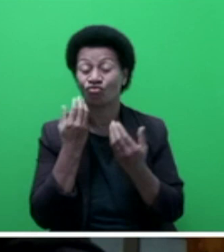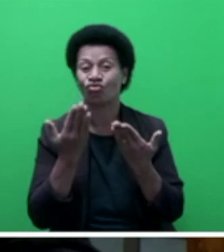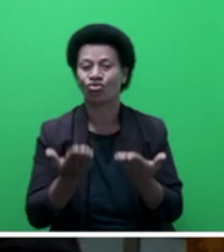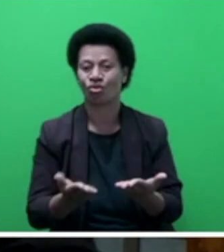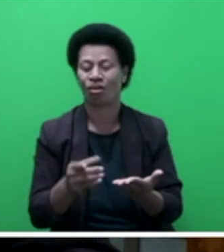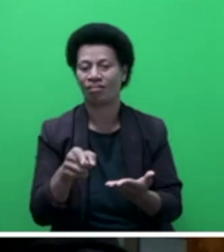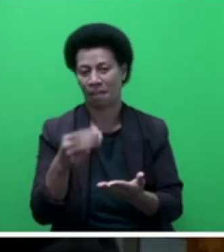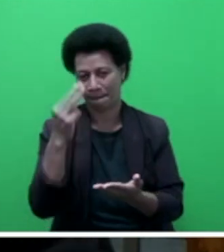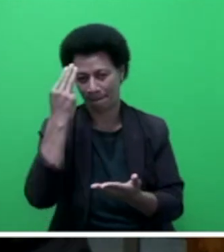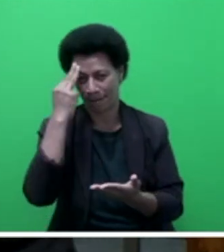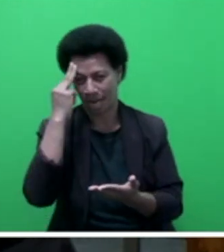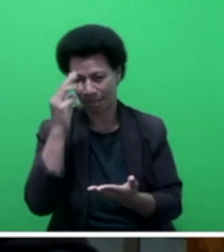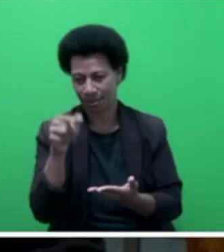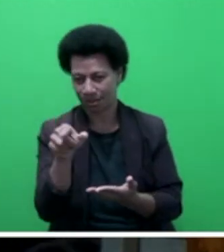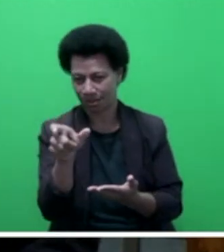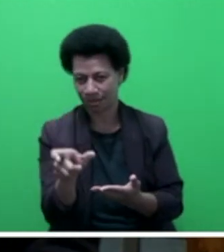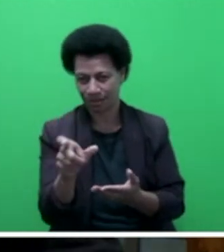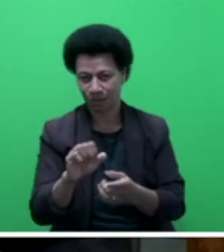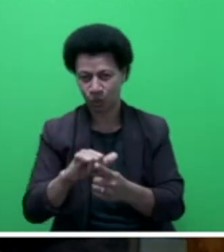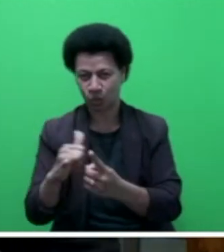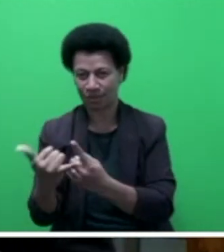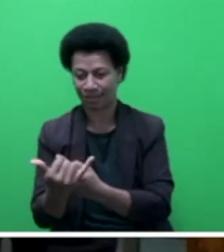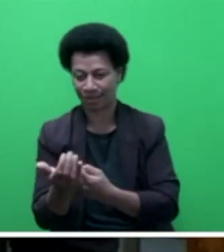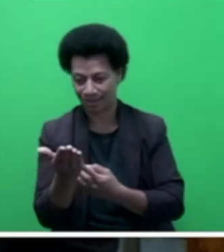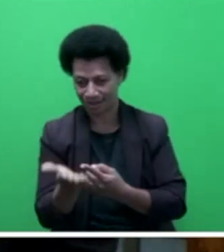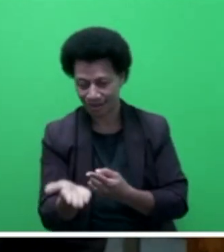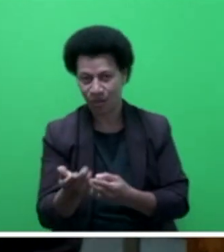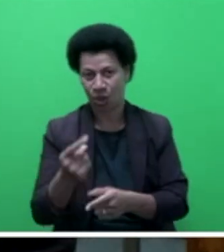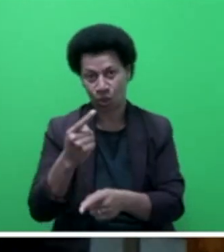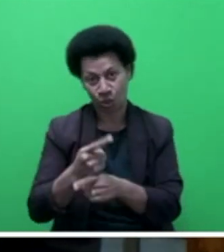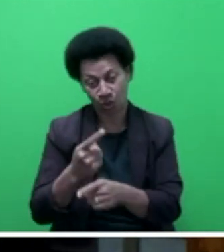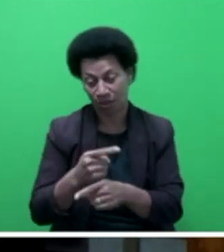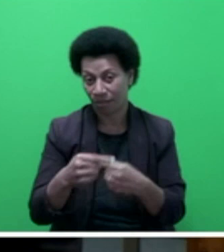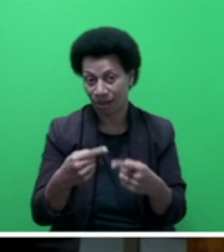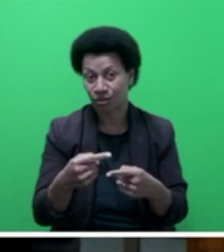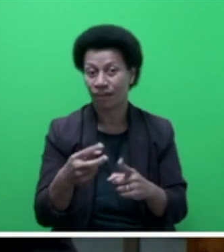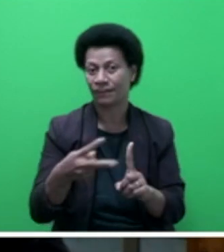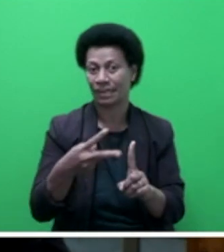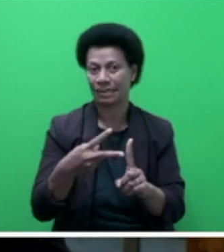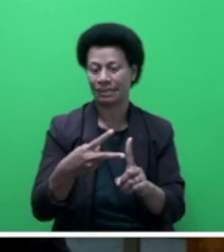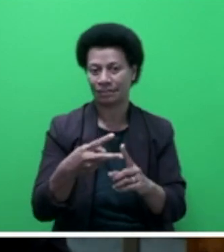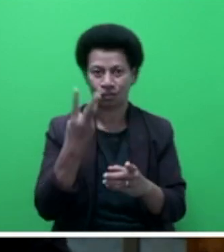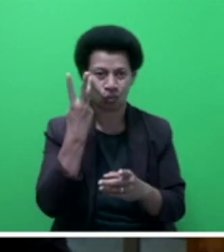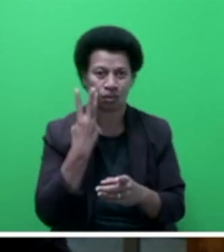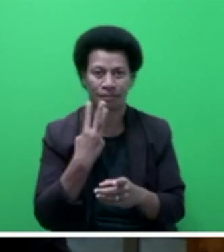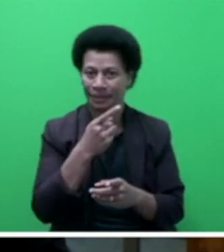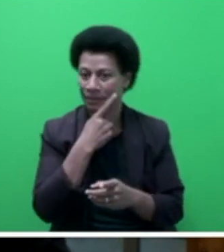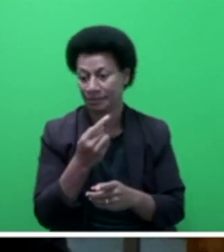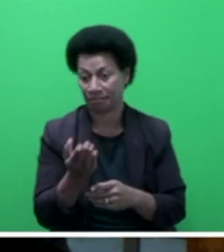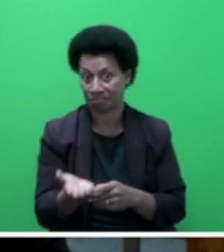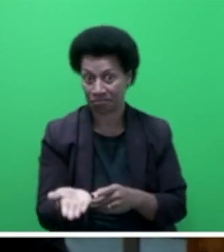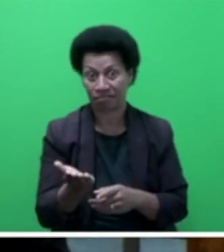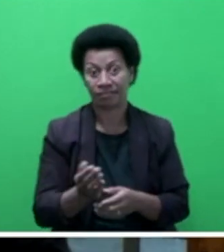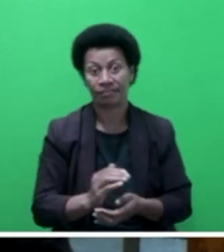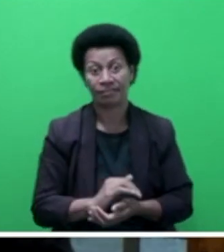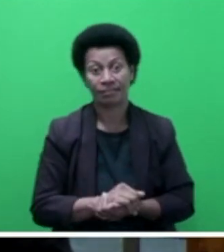mindsets that exist in our society when it comes to talking about violence against women and girls.